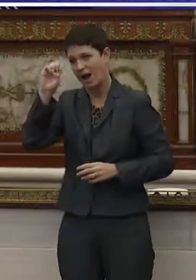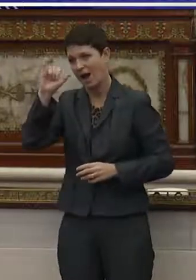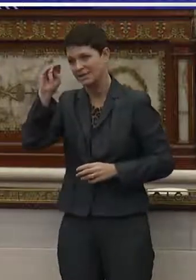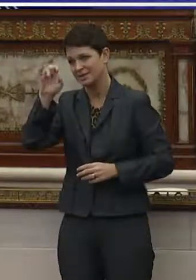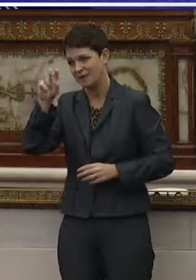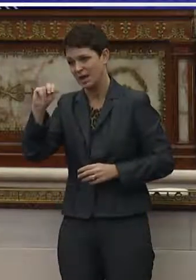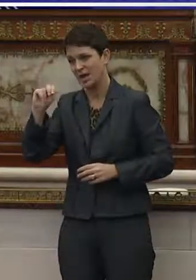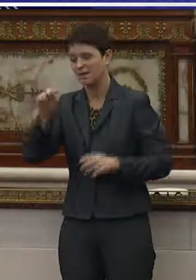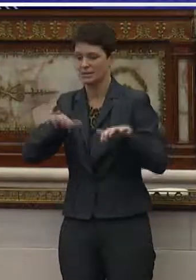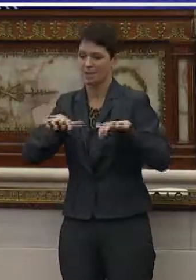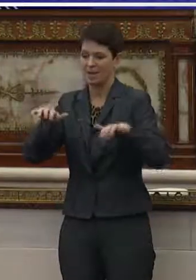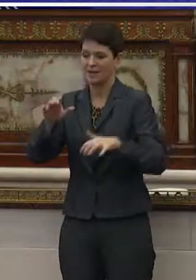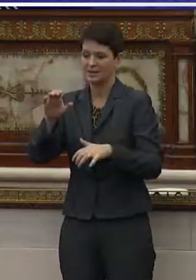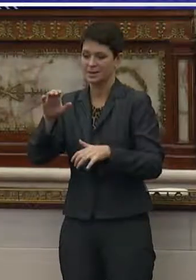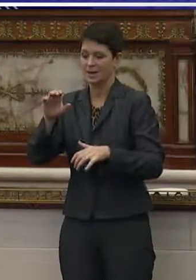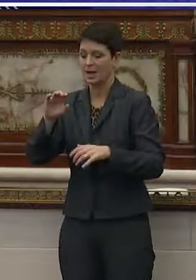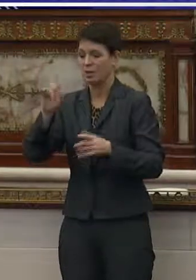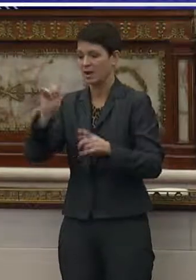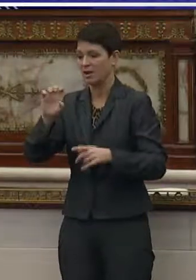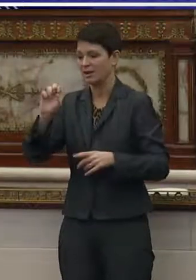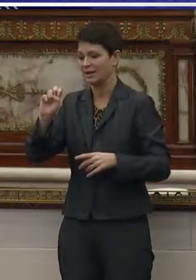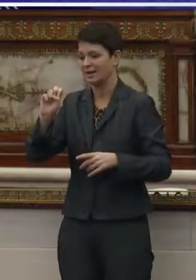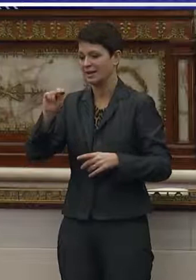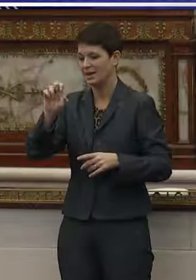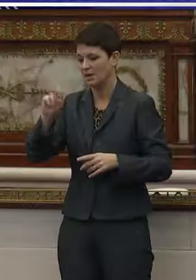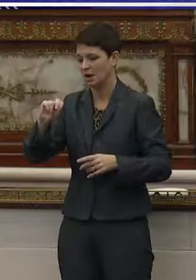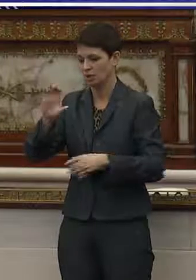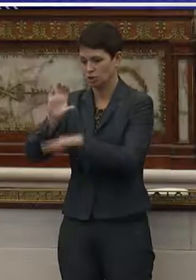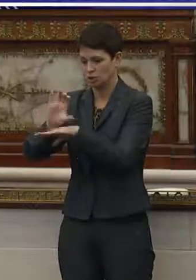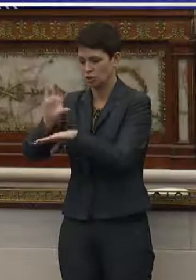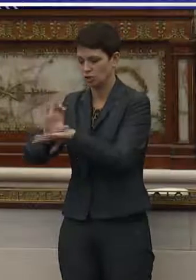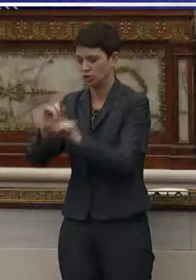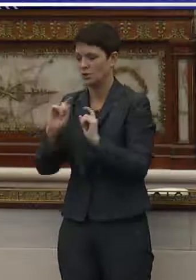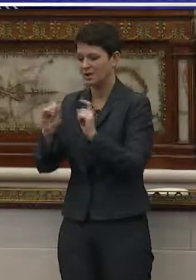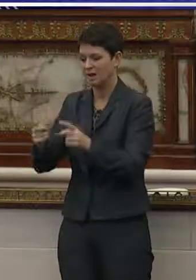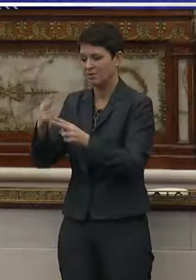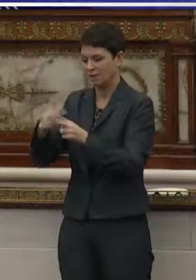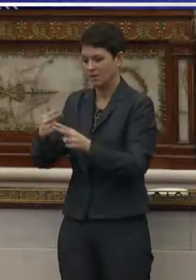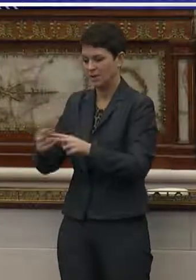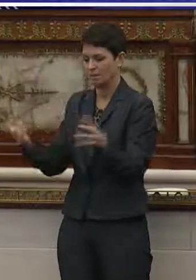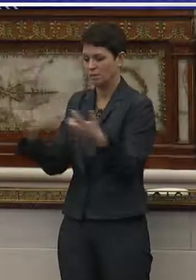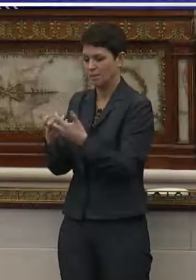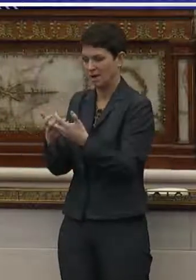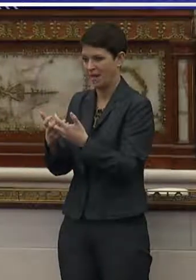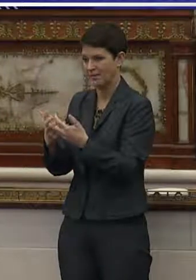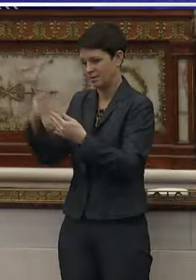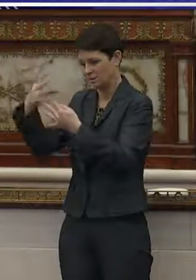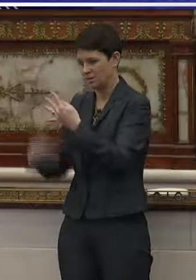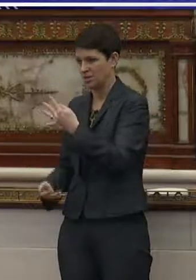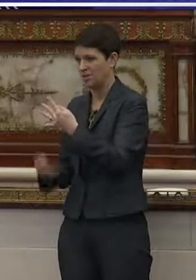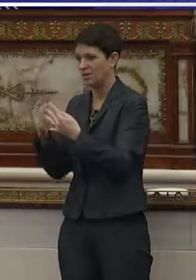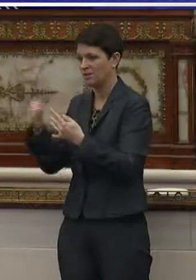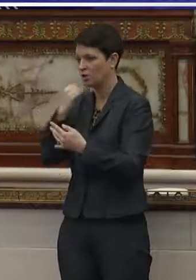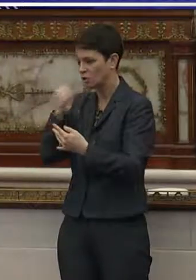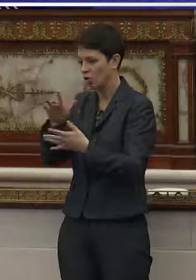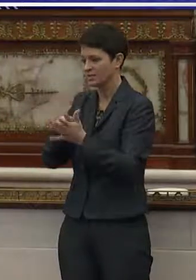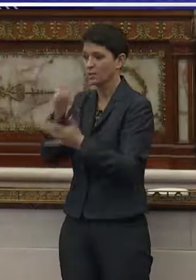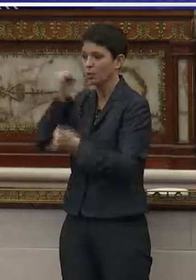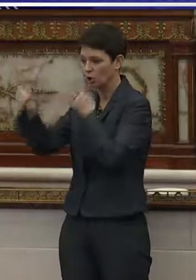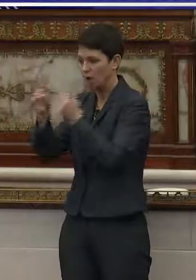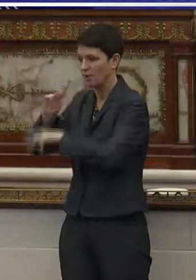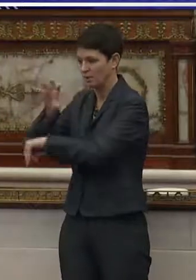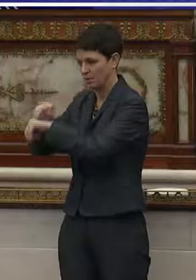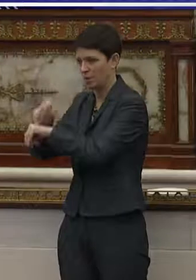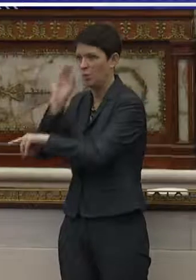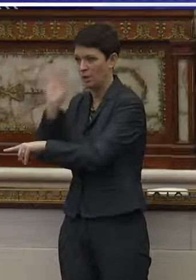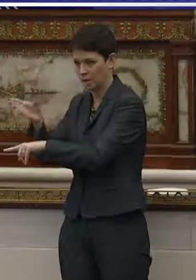mass clinic at Enon Church. We gave them a certain number of people who met eligibility criteria. Their call center is actually going to call them and schedule the